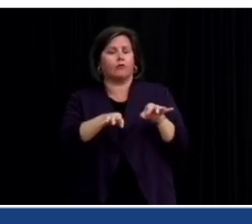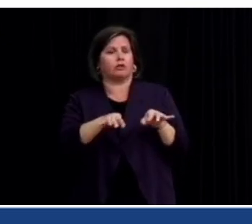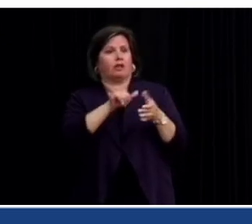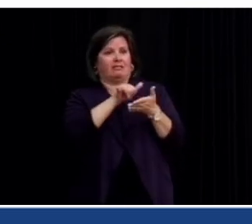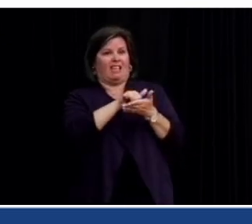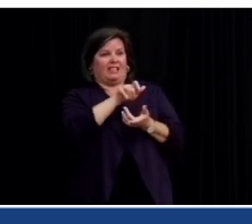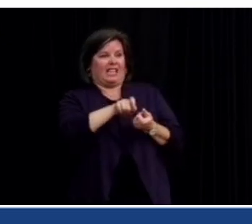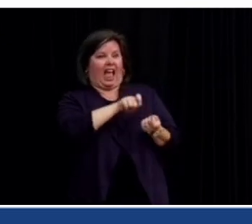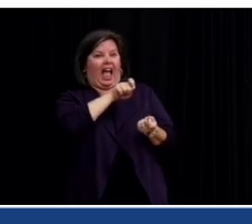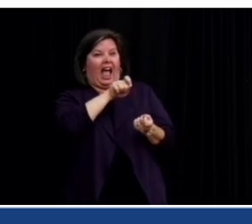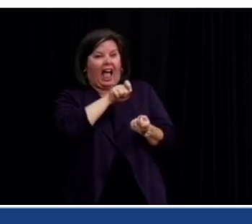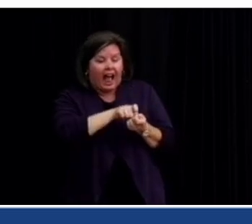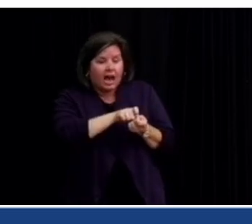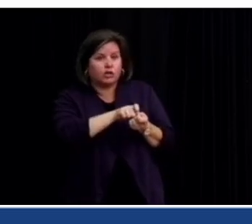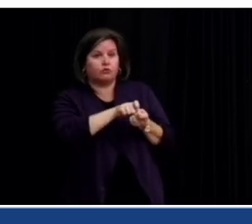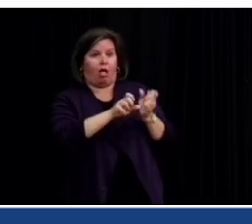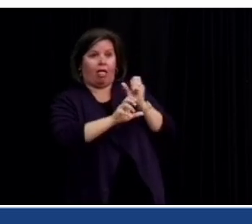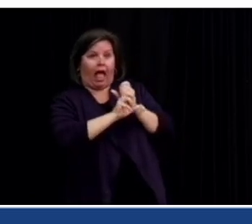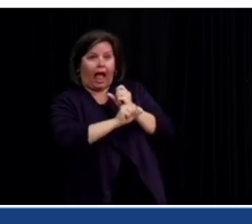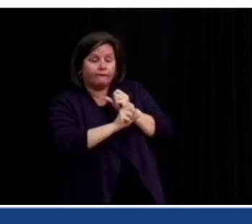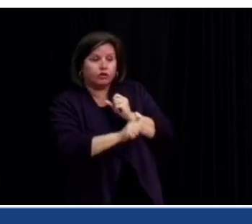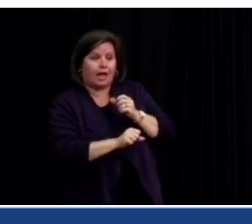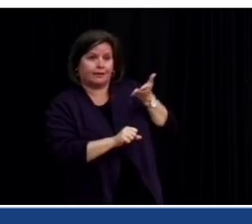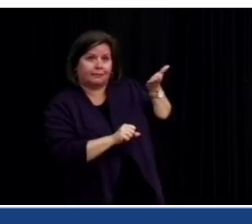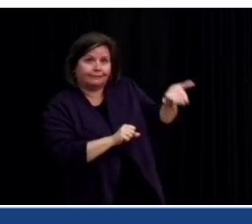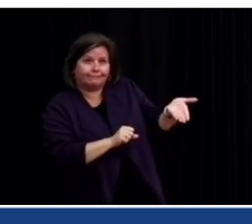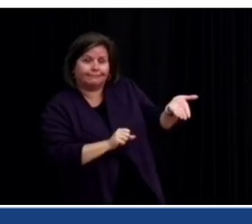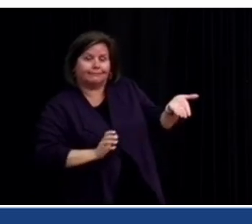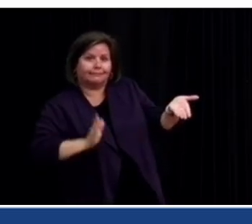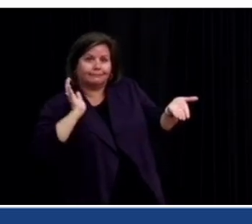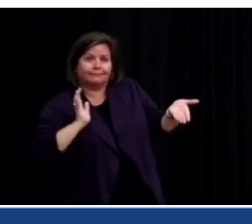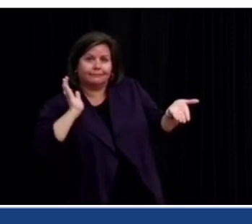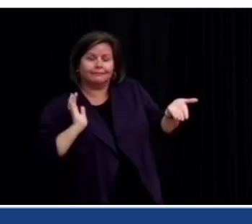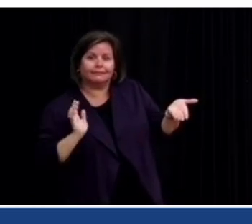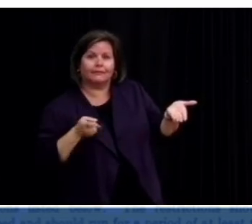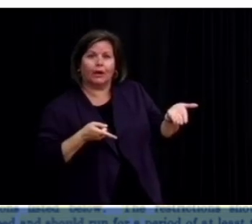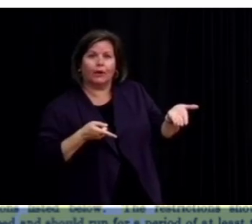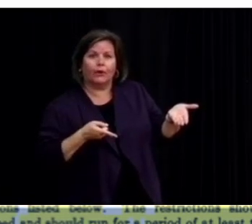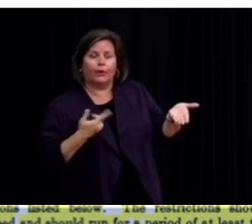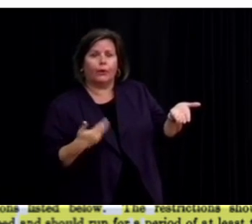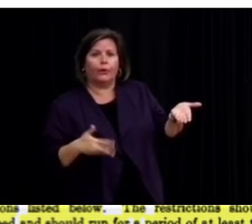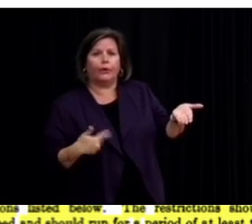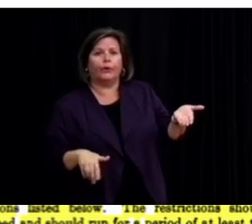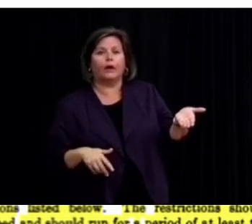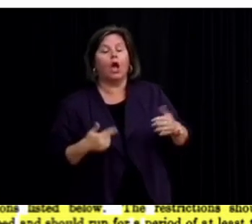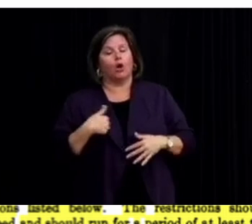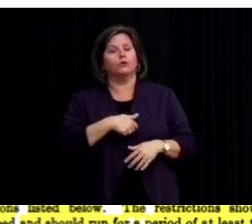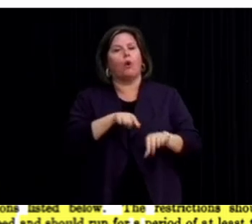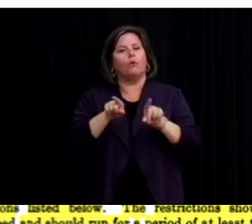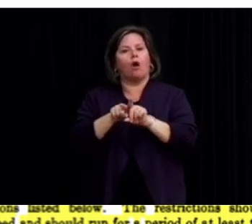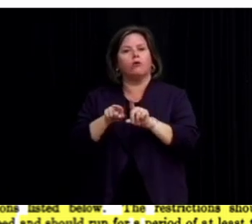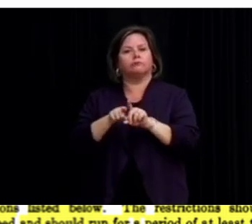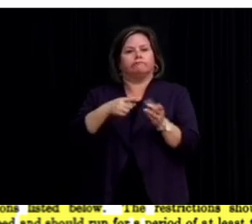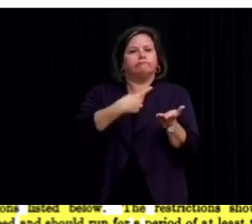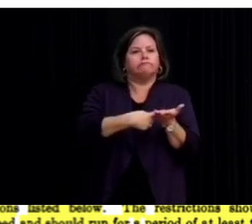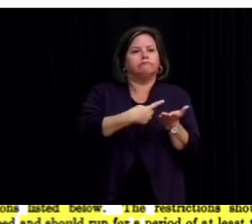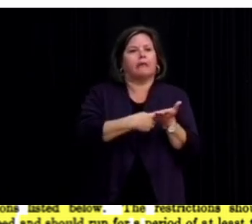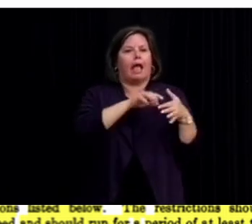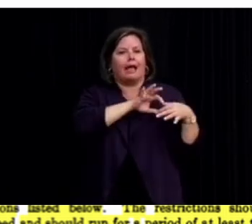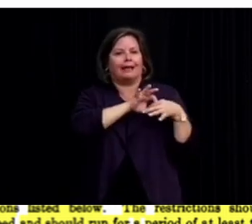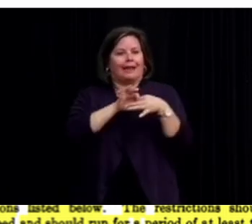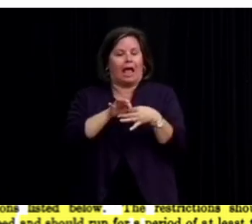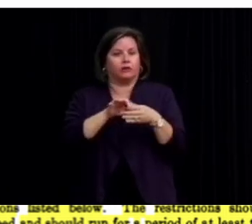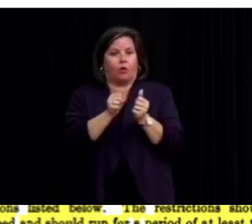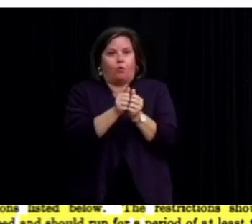actual advertisement. This is what was out there in the public. We also talk about the connection that was made